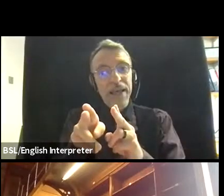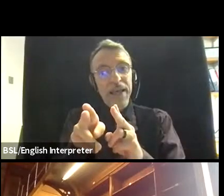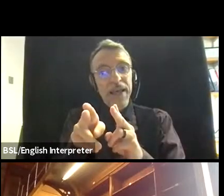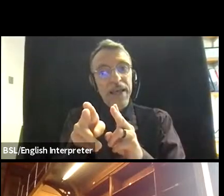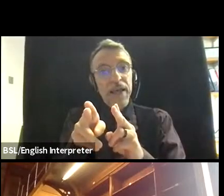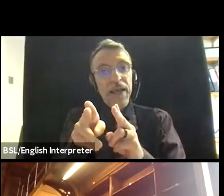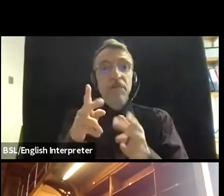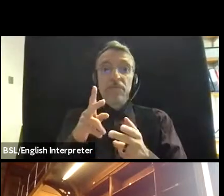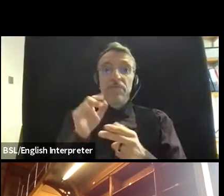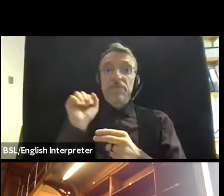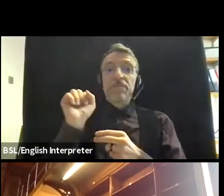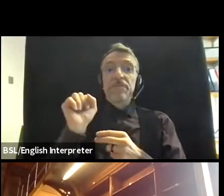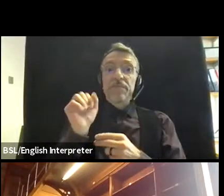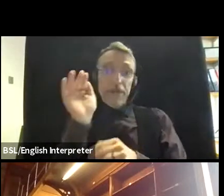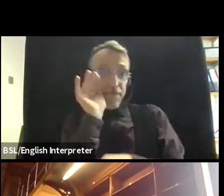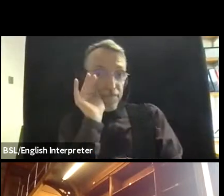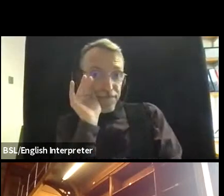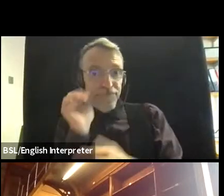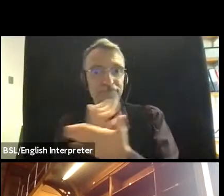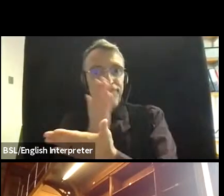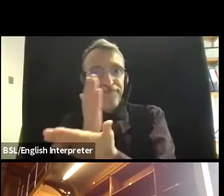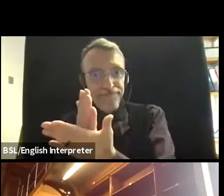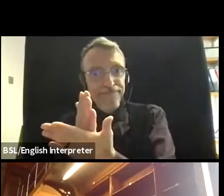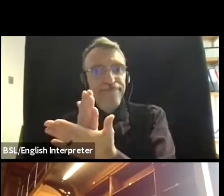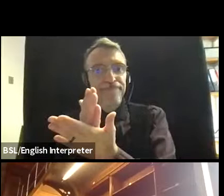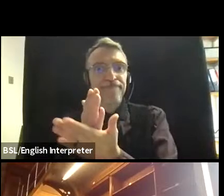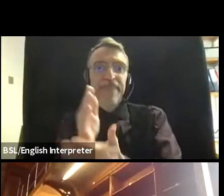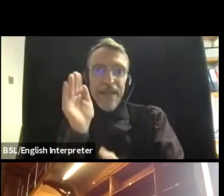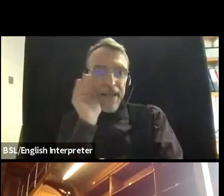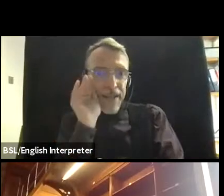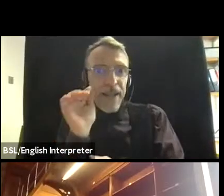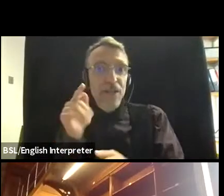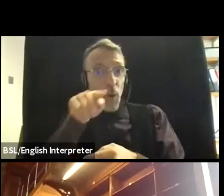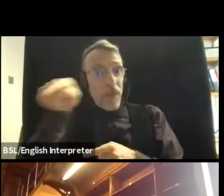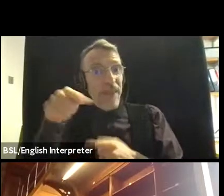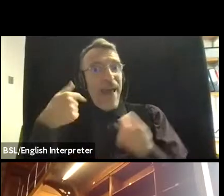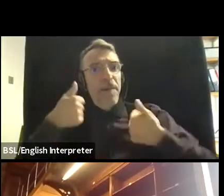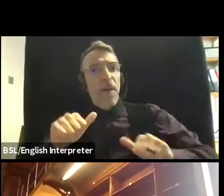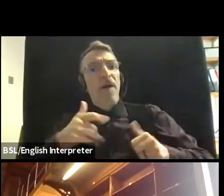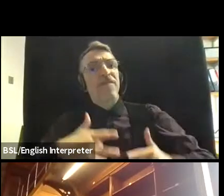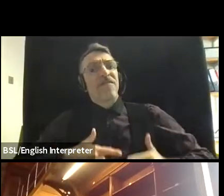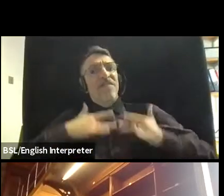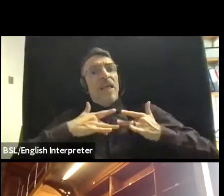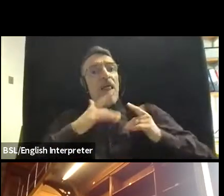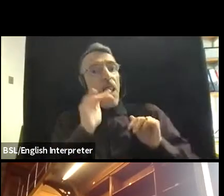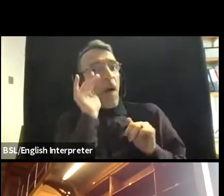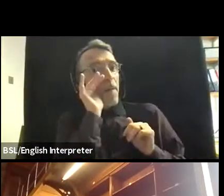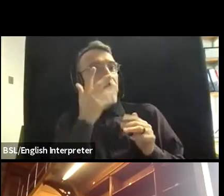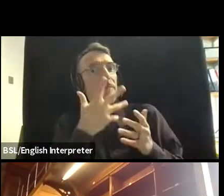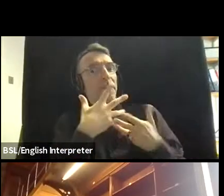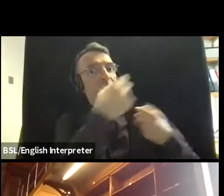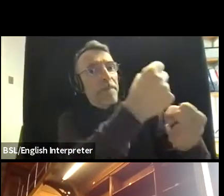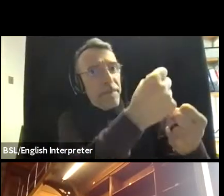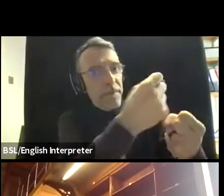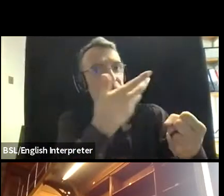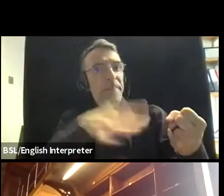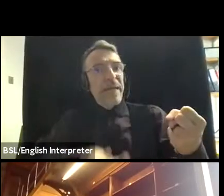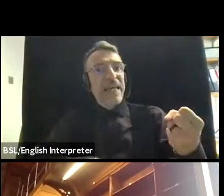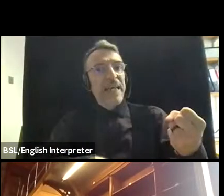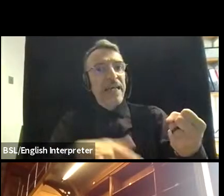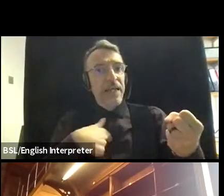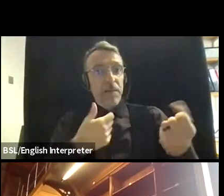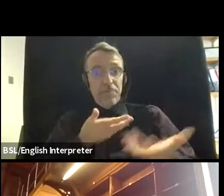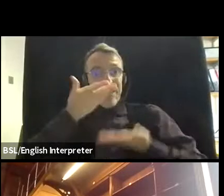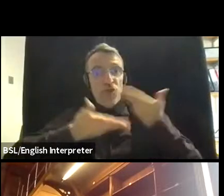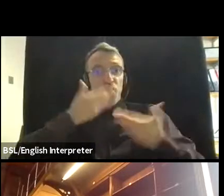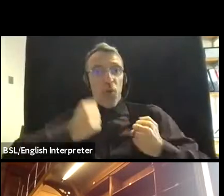forefronting their voice and properly listening to them and being properly listened to. As someone asked in the questions, what's a way to empower people? That is one